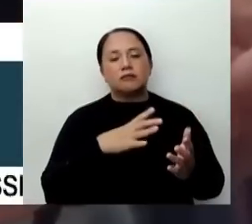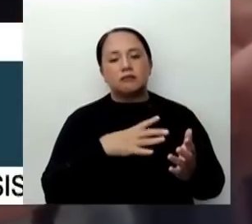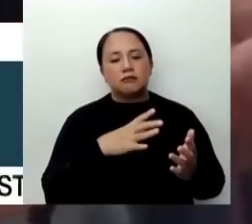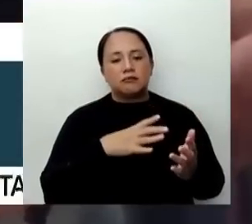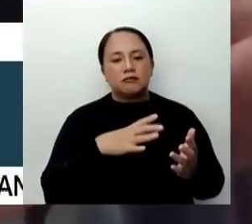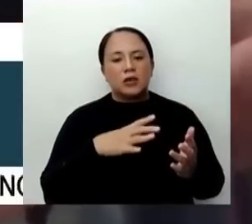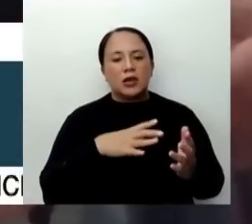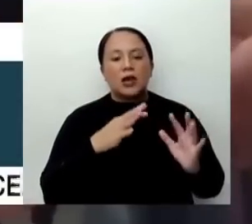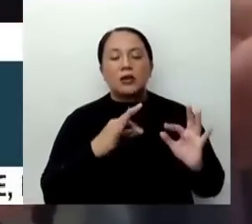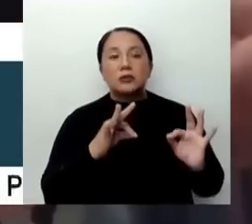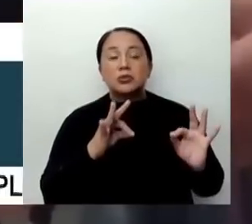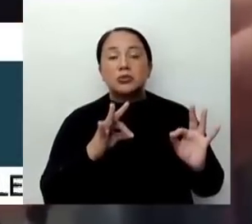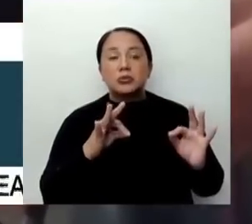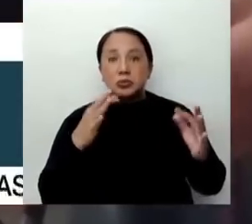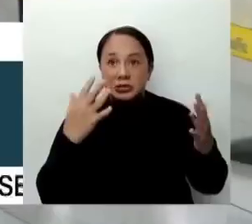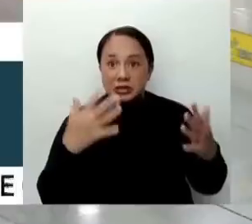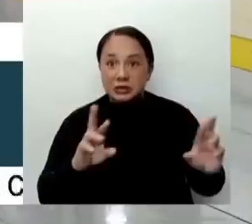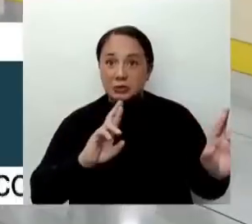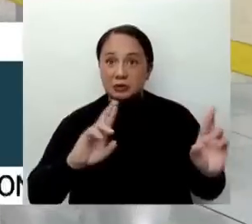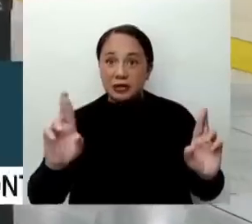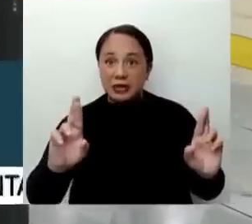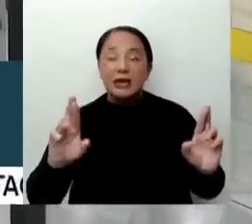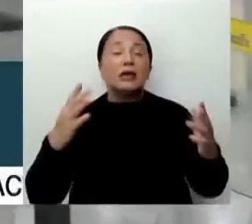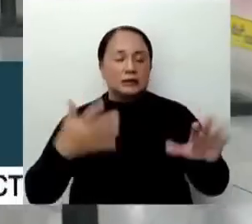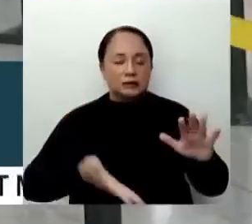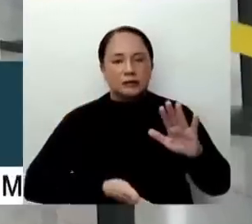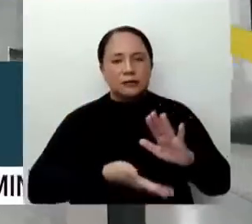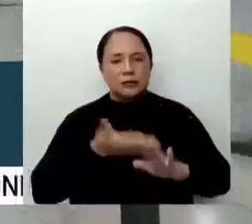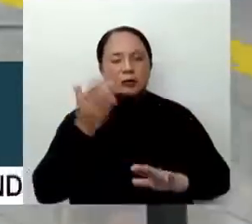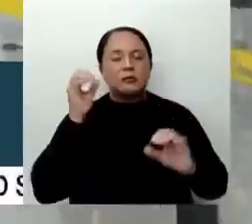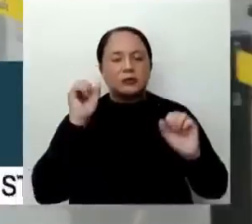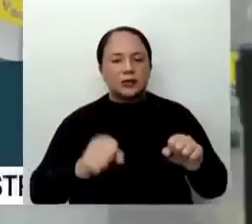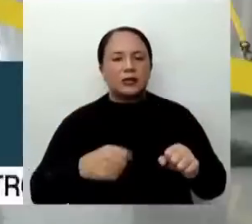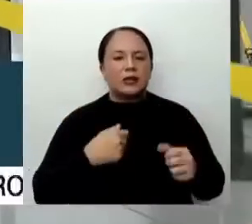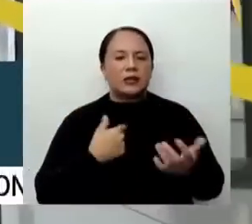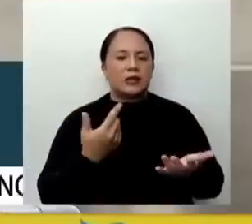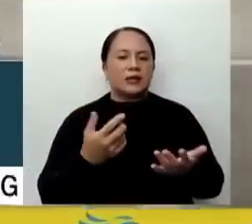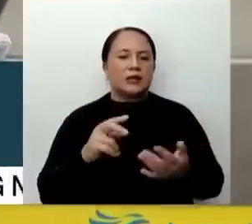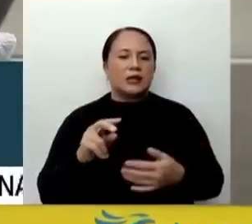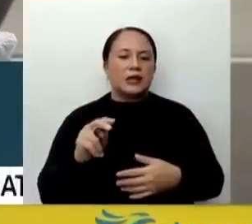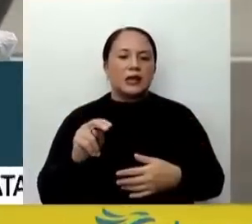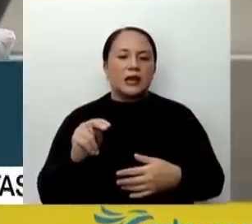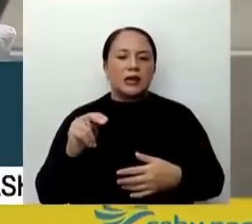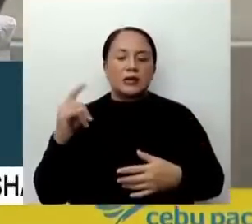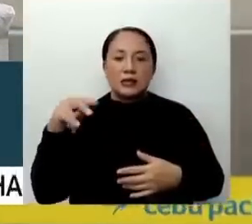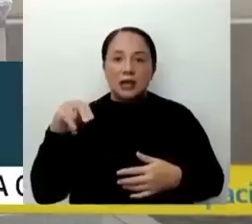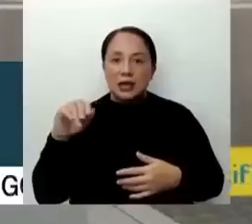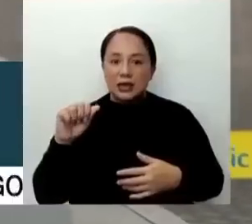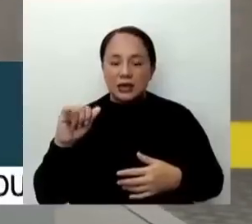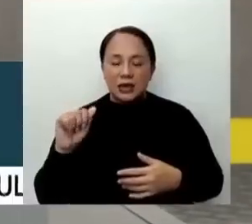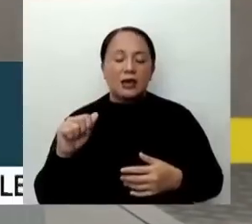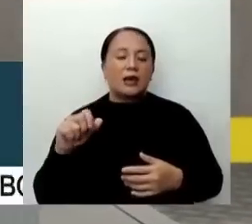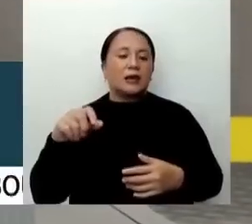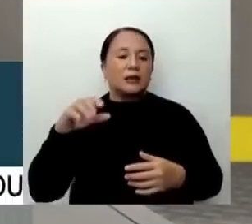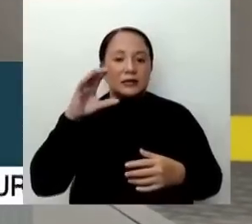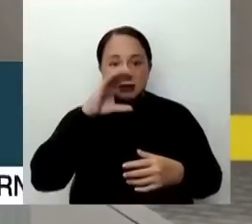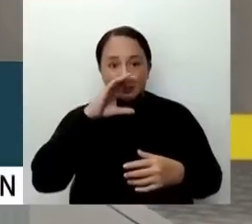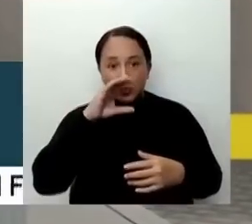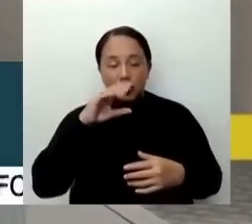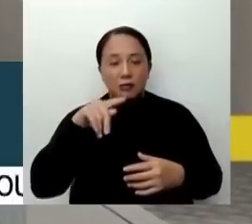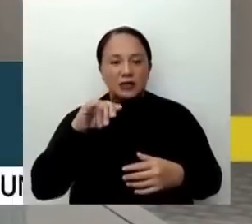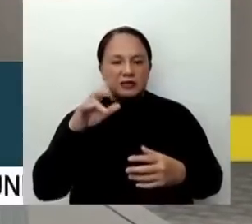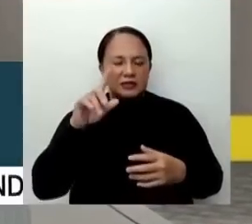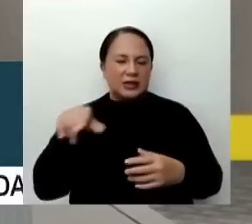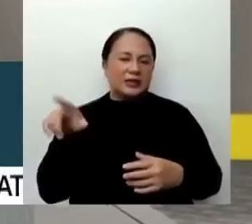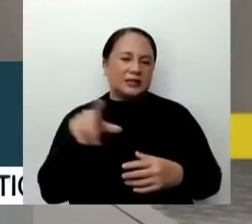sakaling tuloy-tuloy na lang kami. Meanwhile, Ninoy Aquino International Airport and Cebu Pacific have also canceled